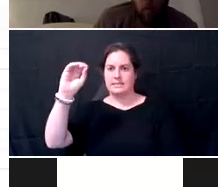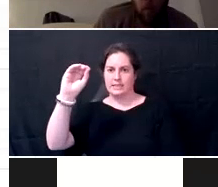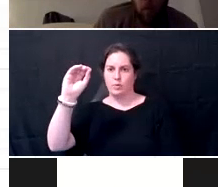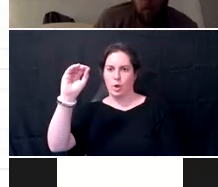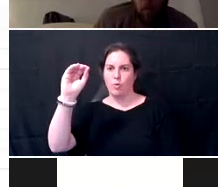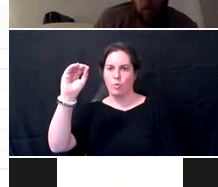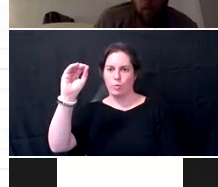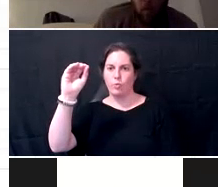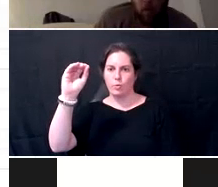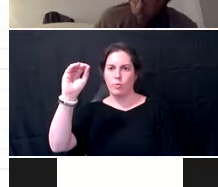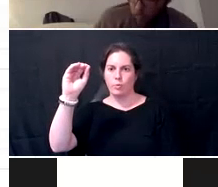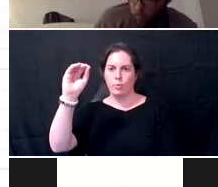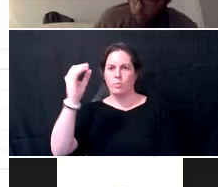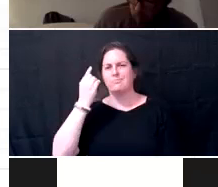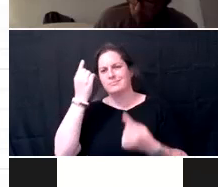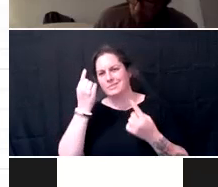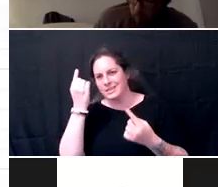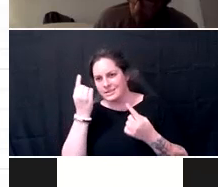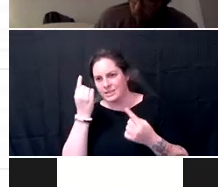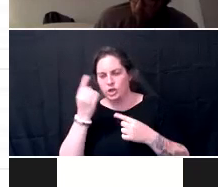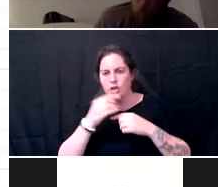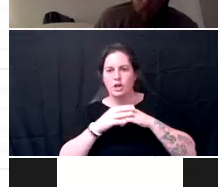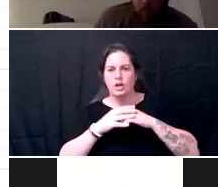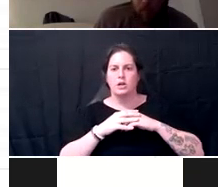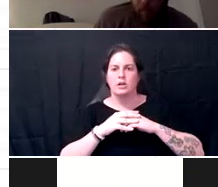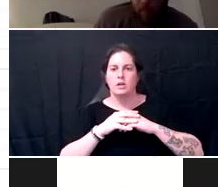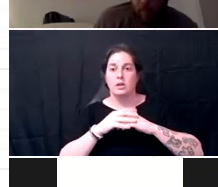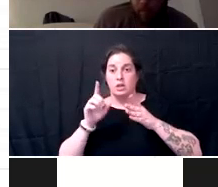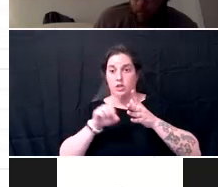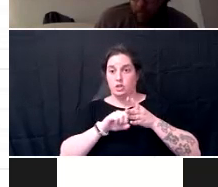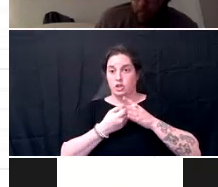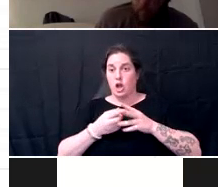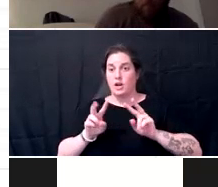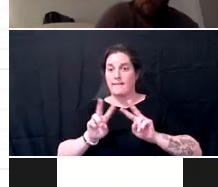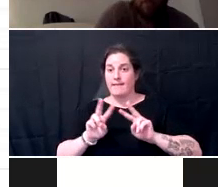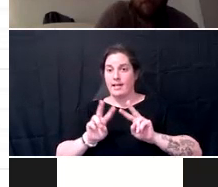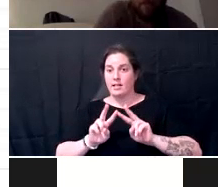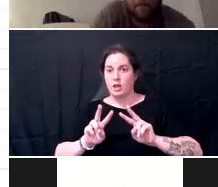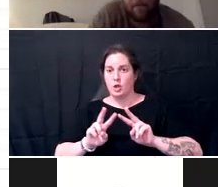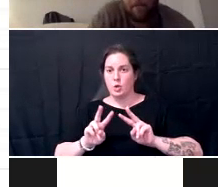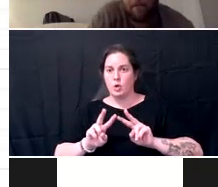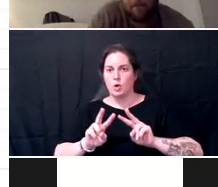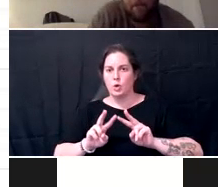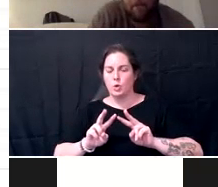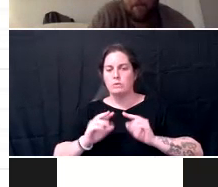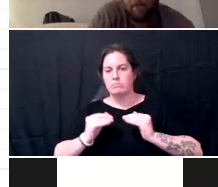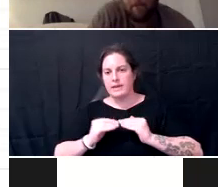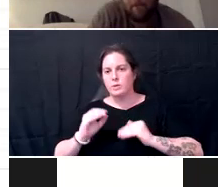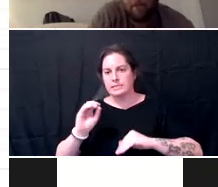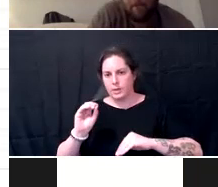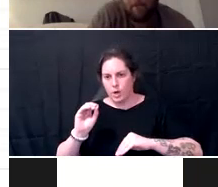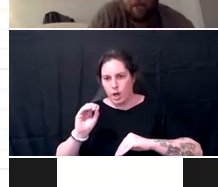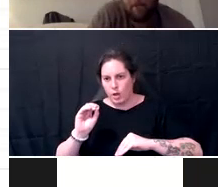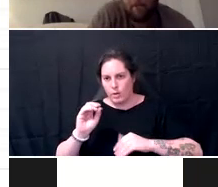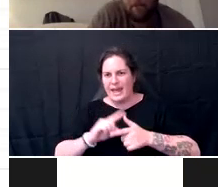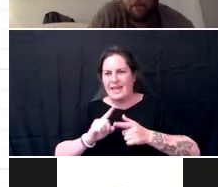You could look at it this way. You could take the starting value as zero, and then